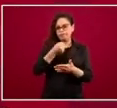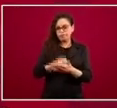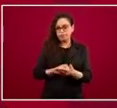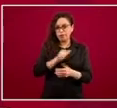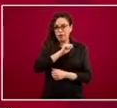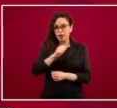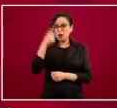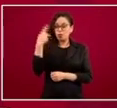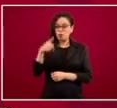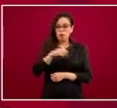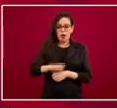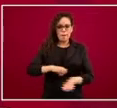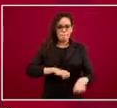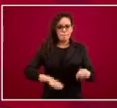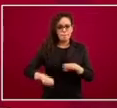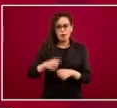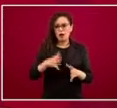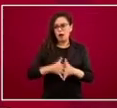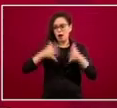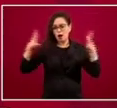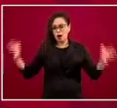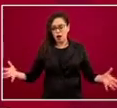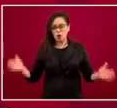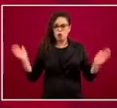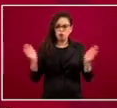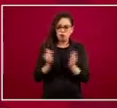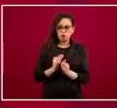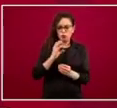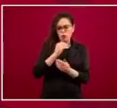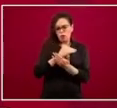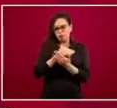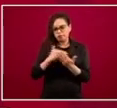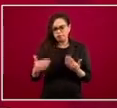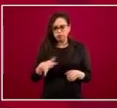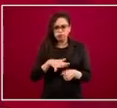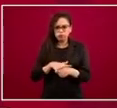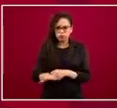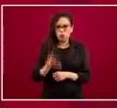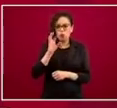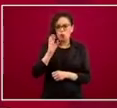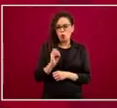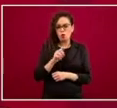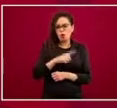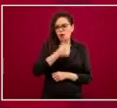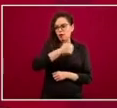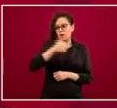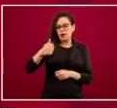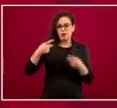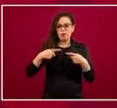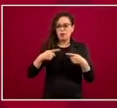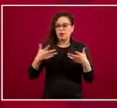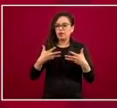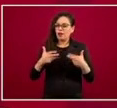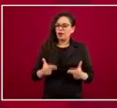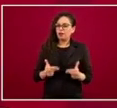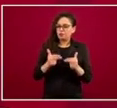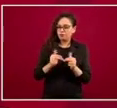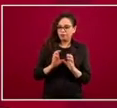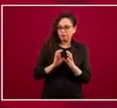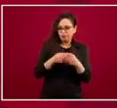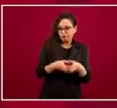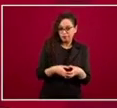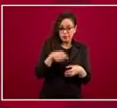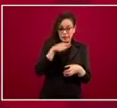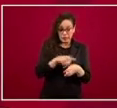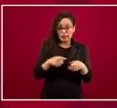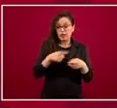We have insisted on recognizing the labor and the help of all of